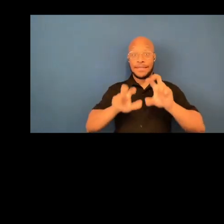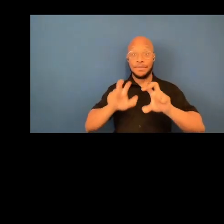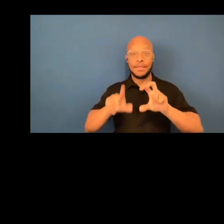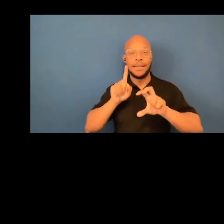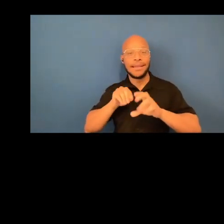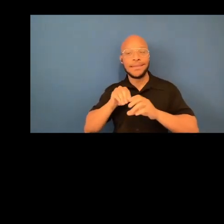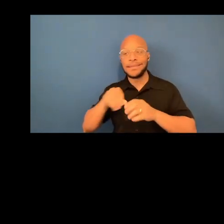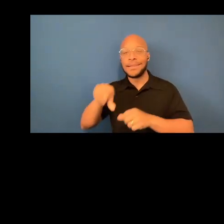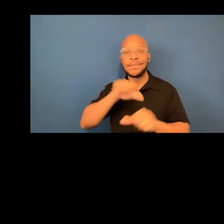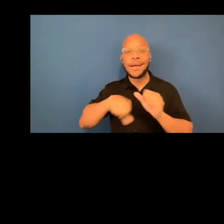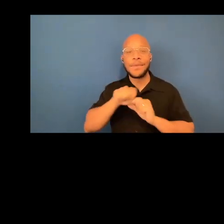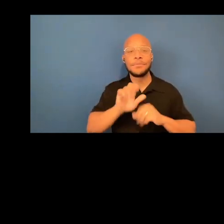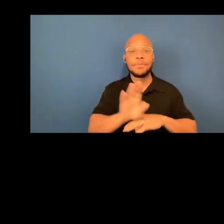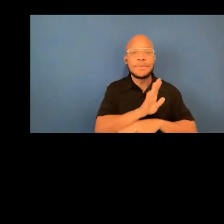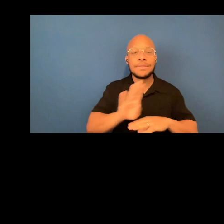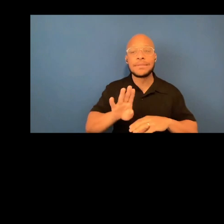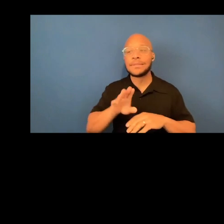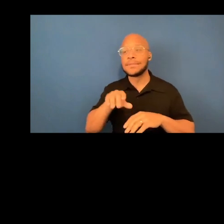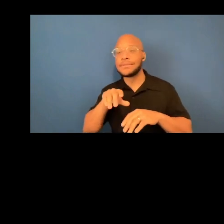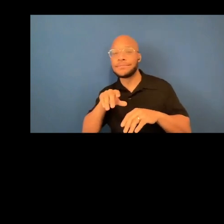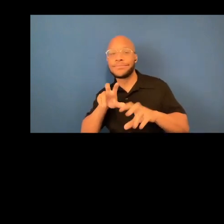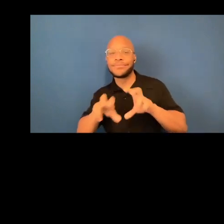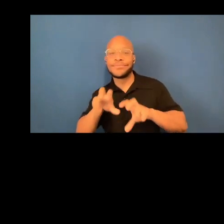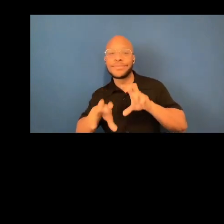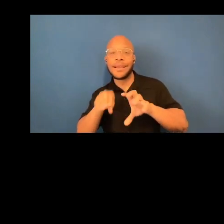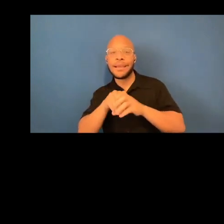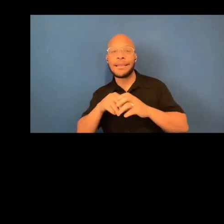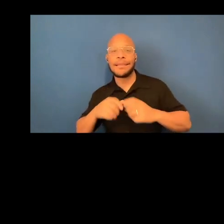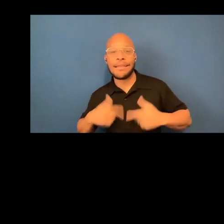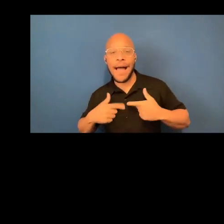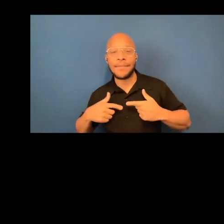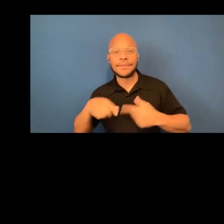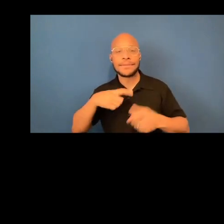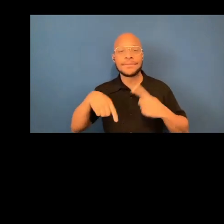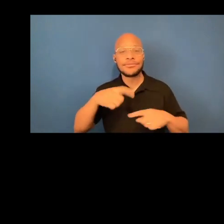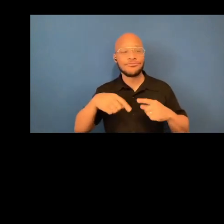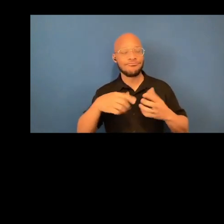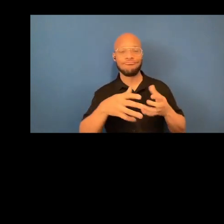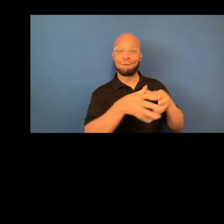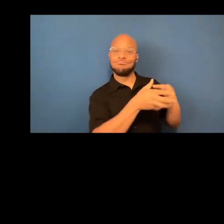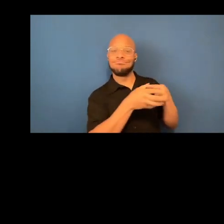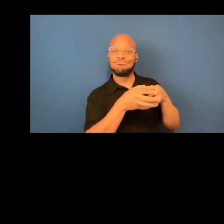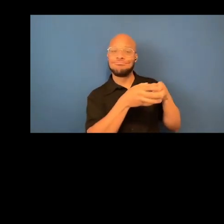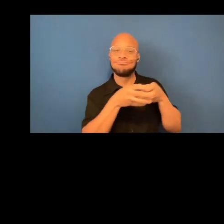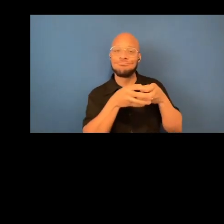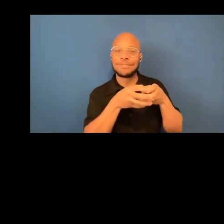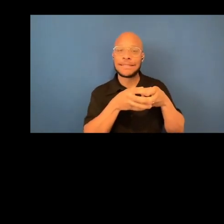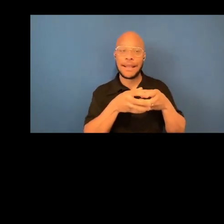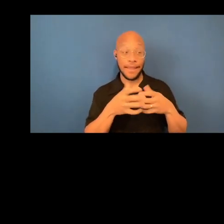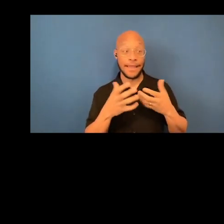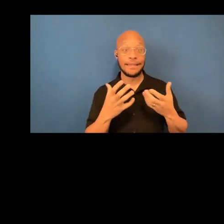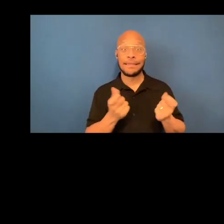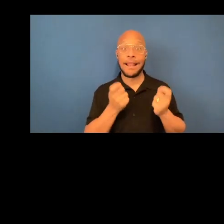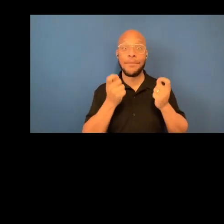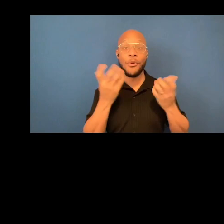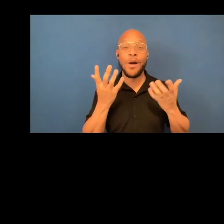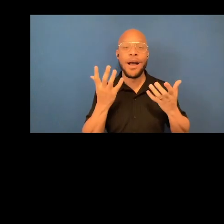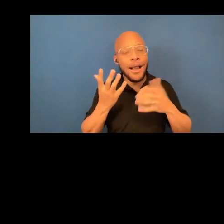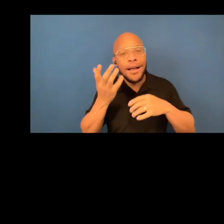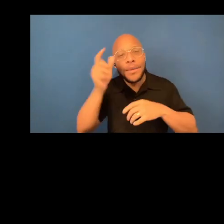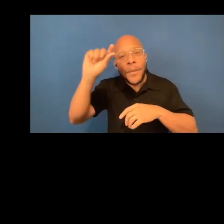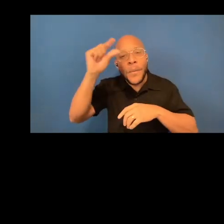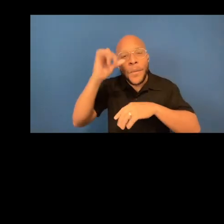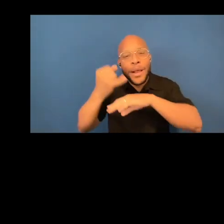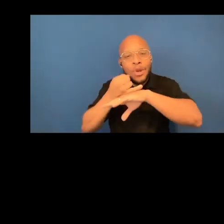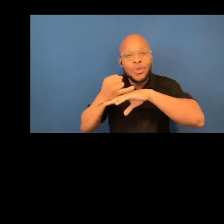and celebrating the small interest that was due to the group and the income that had been generated within this community. And it hit